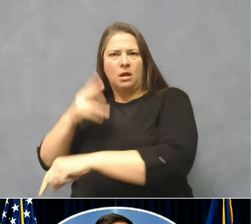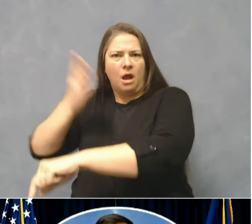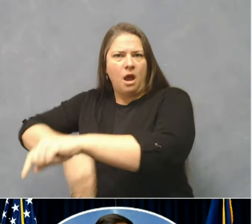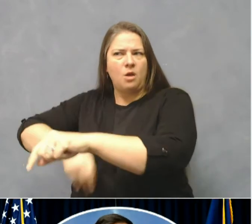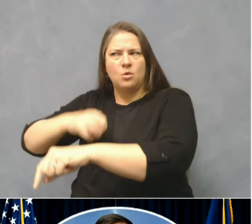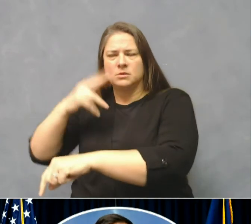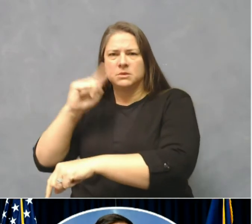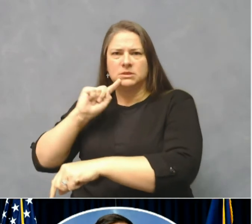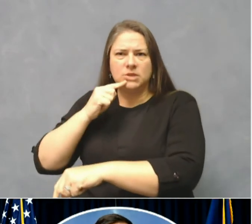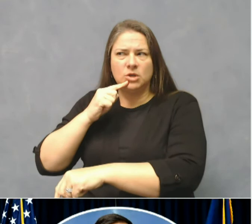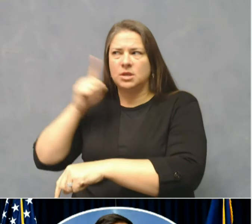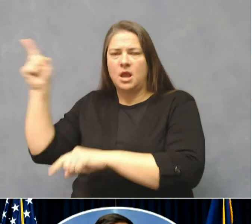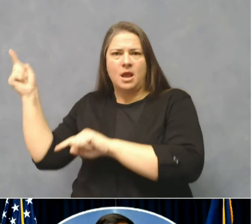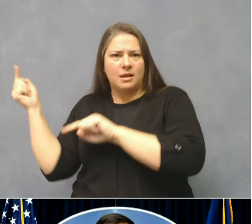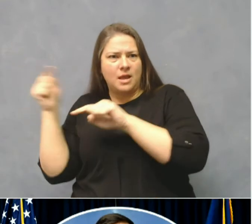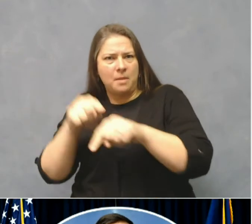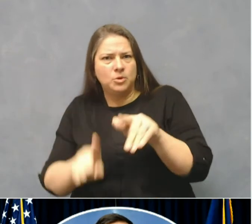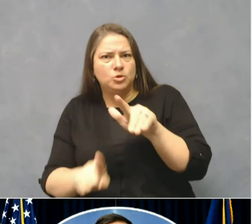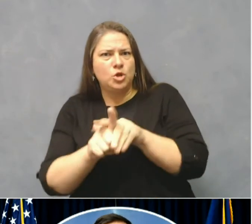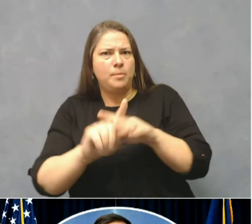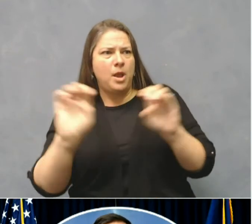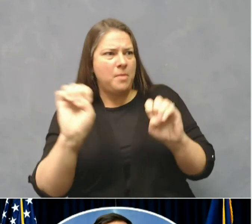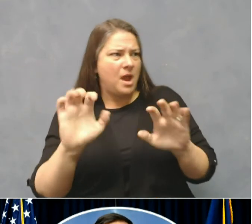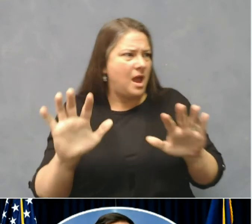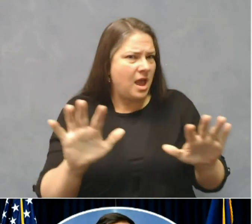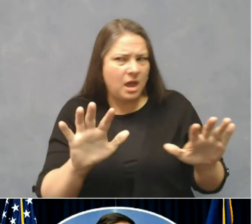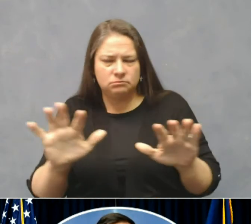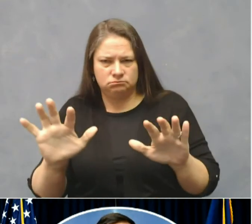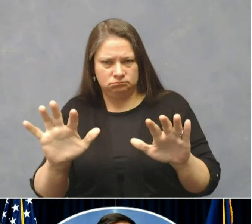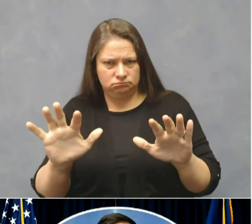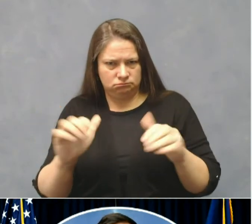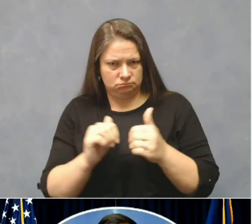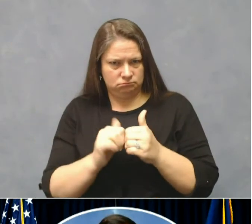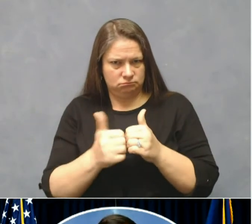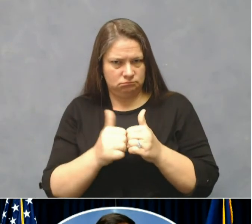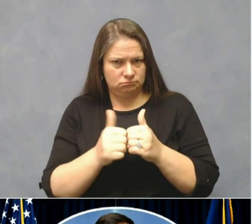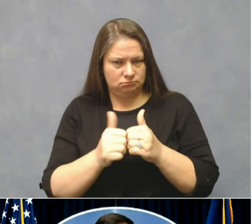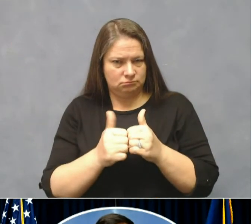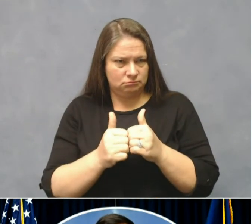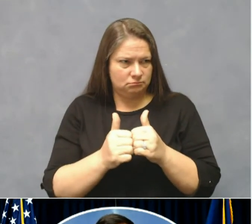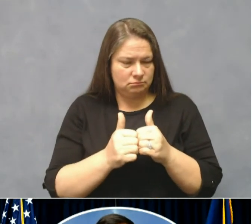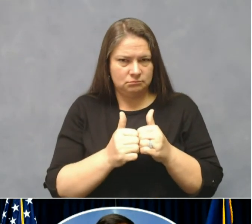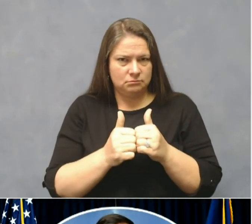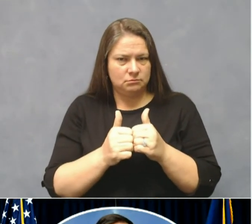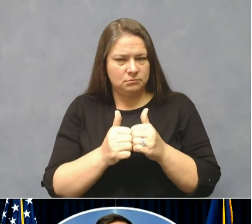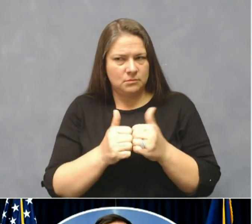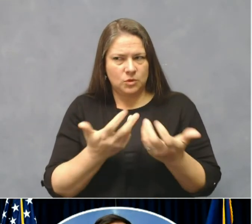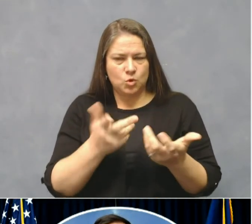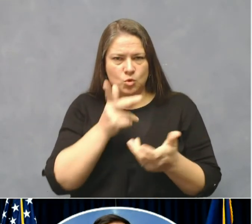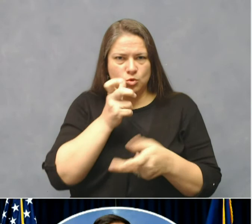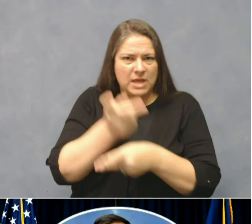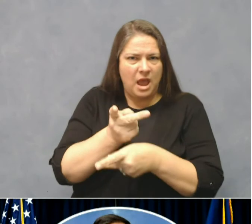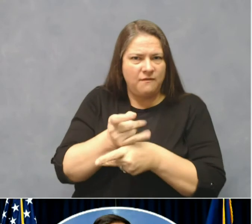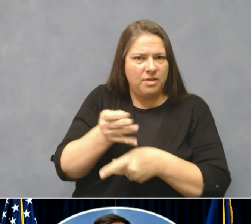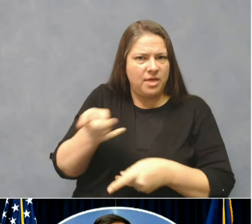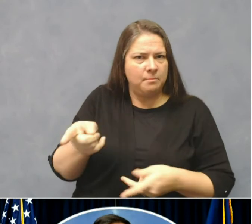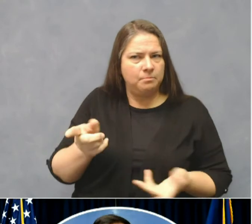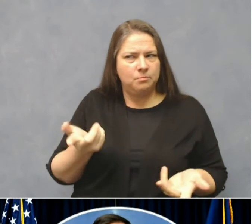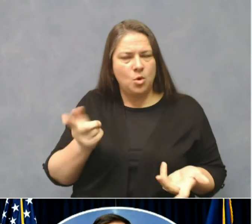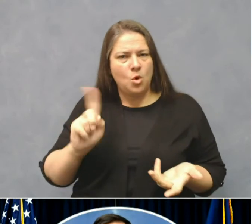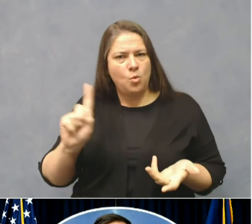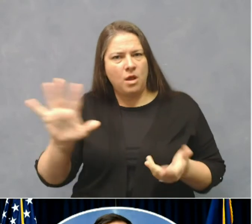harder for them to be seen, there are fewer people to see and to care about them. And what it does is